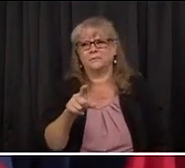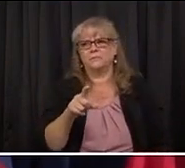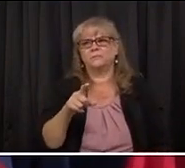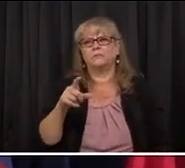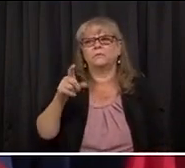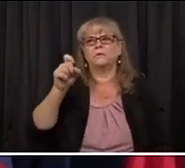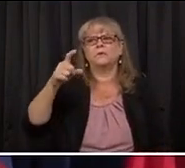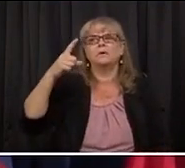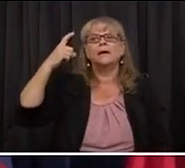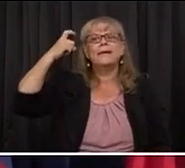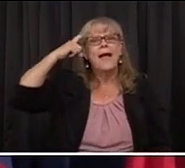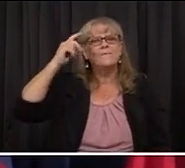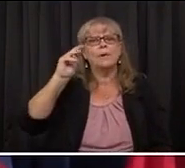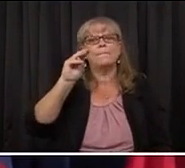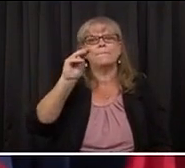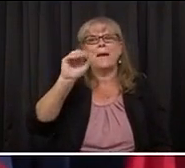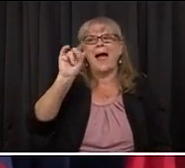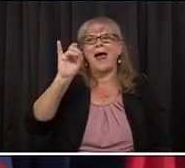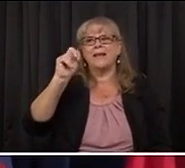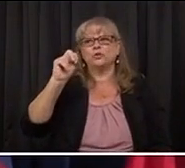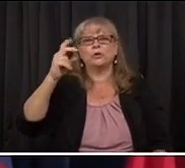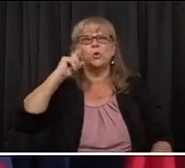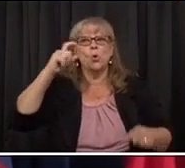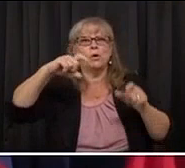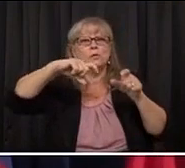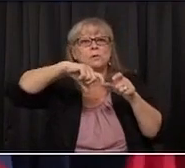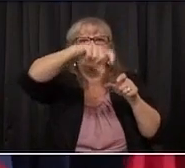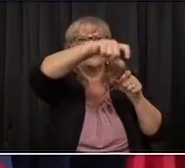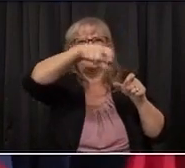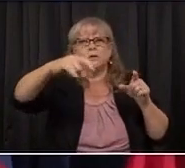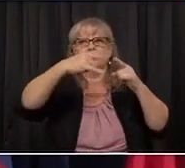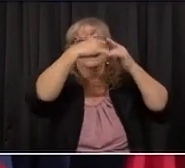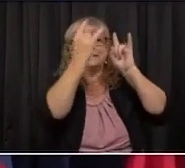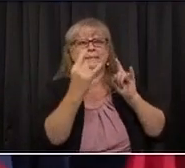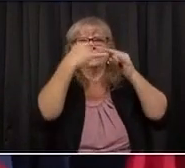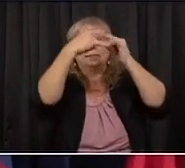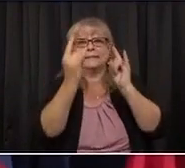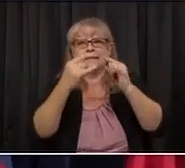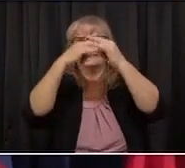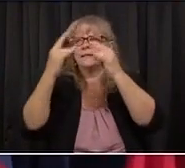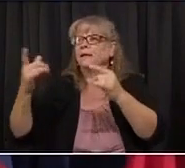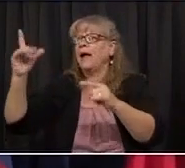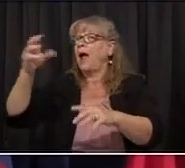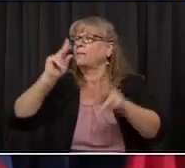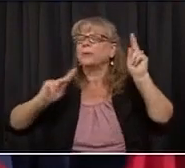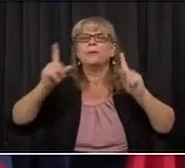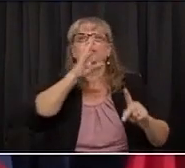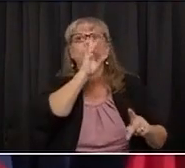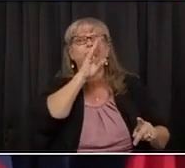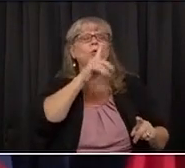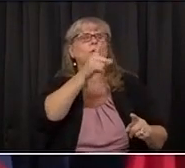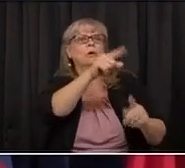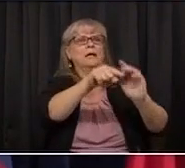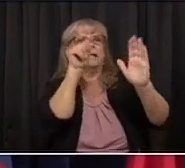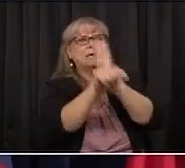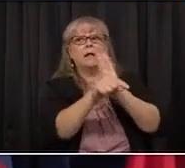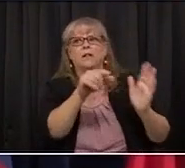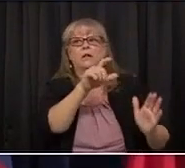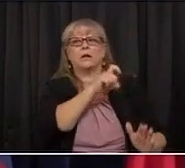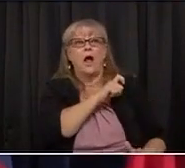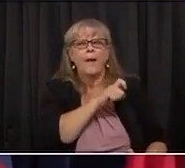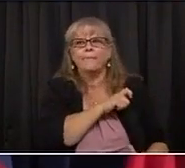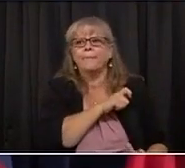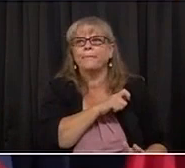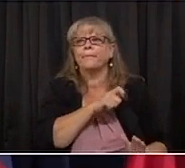Kill cops, F the pigs. Veterans Park in downtown is atrocious. The